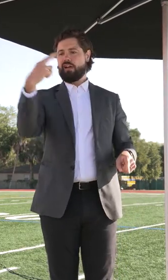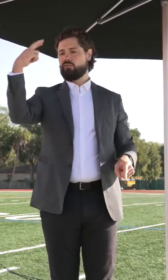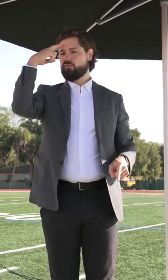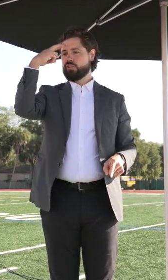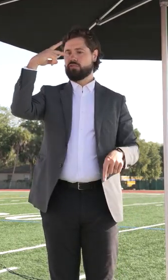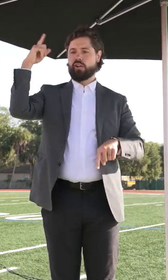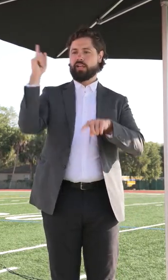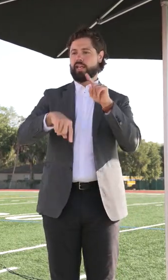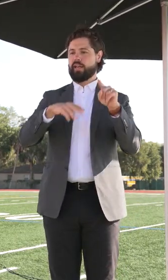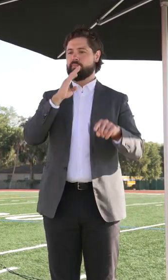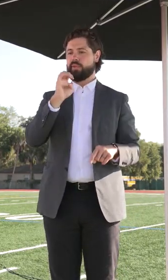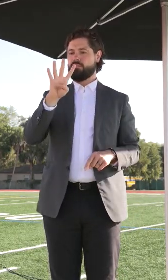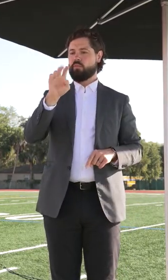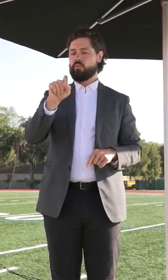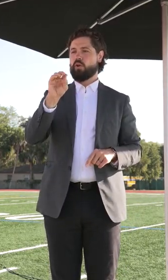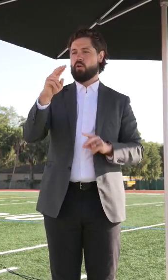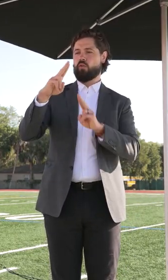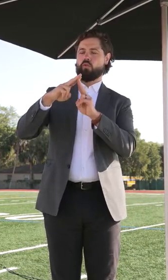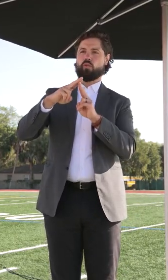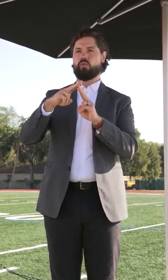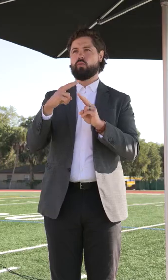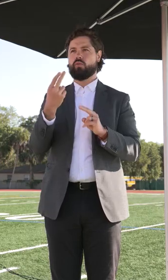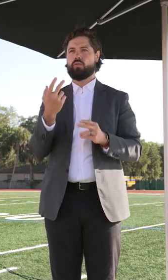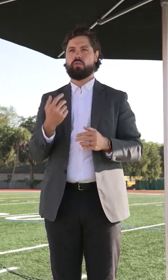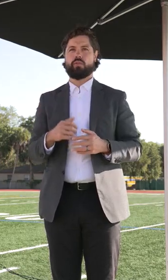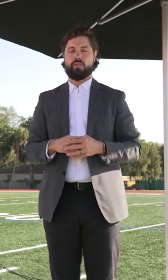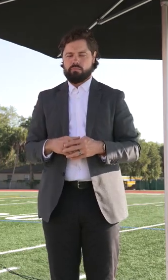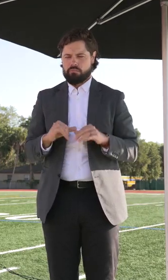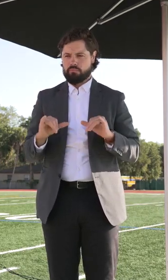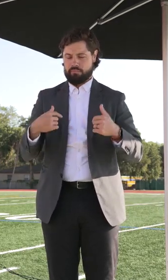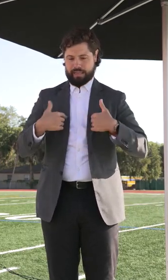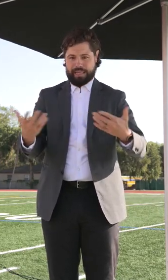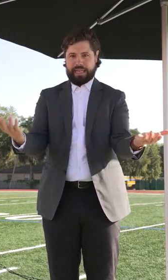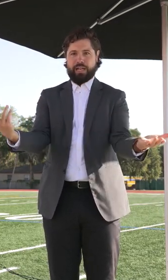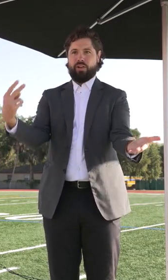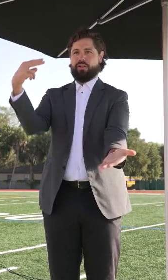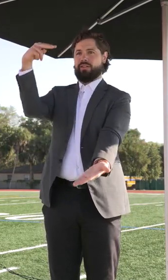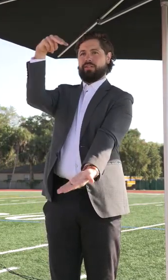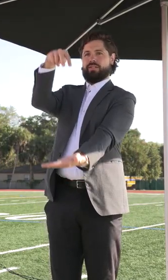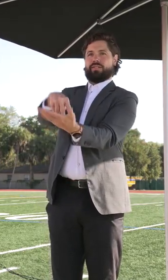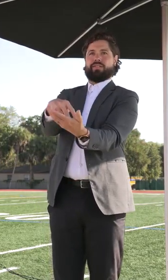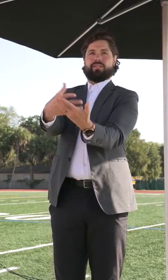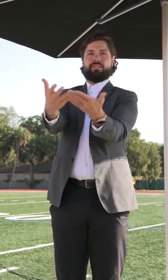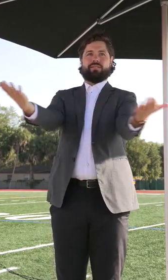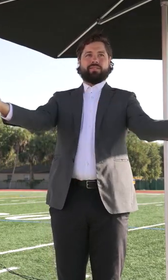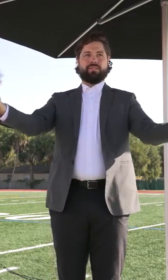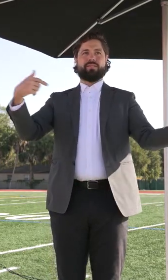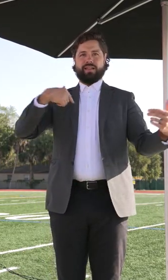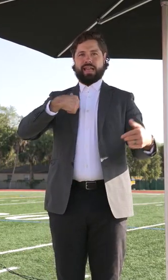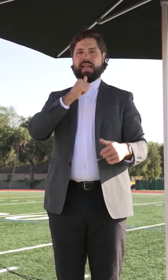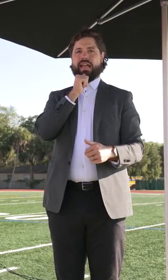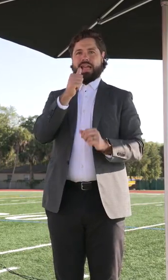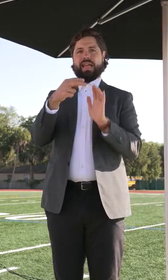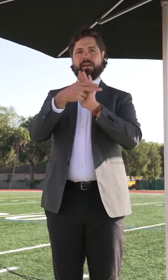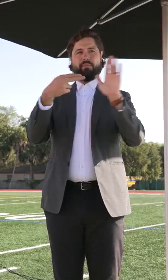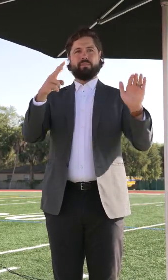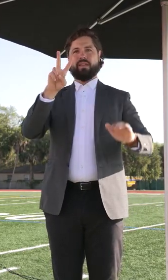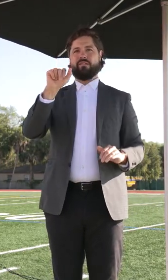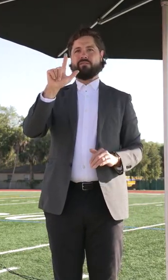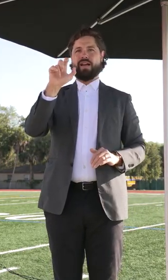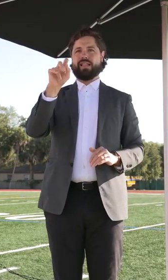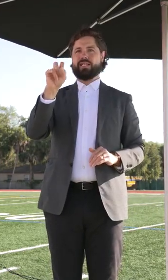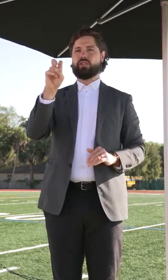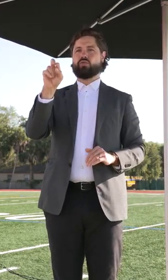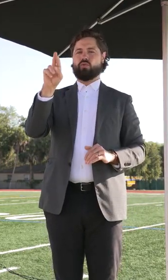valedictorian." Yet today, here I stand. Each day, I choose to celebrate small victories, and